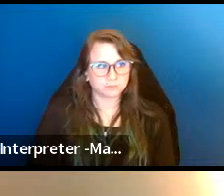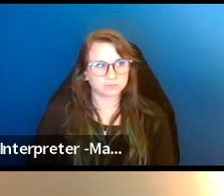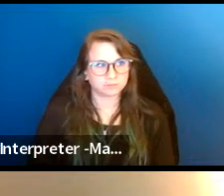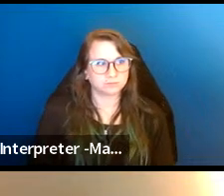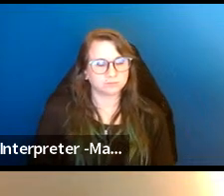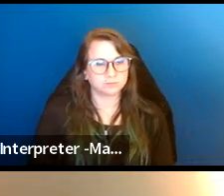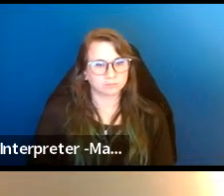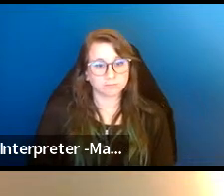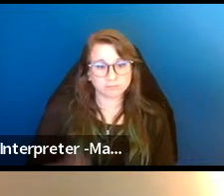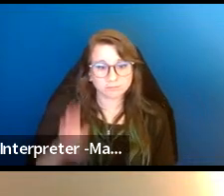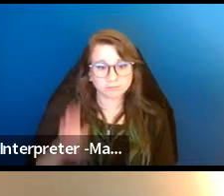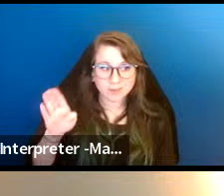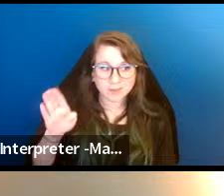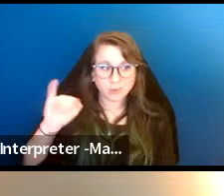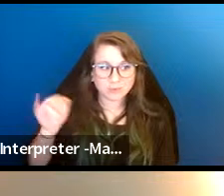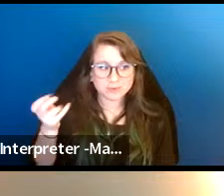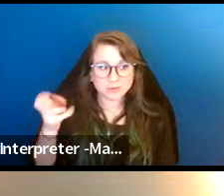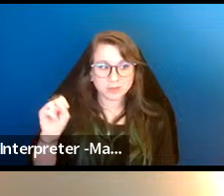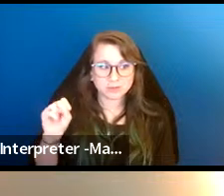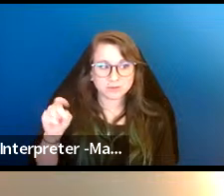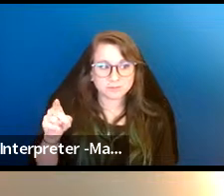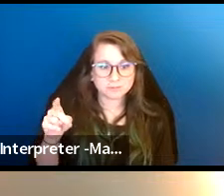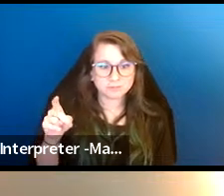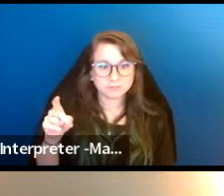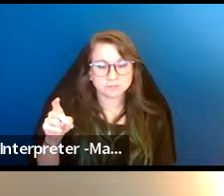Are you there, Mr. Johnson?